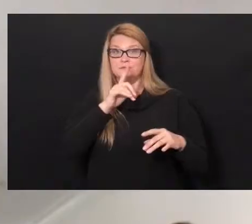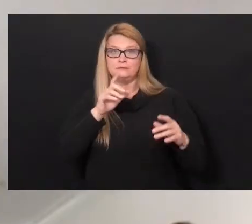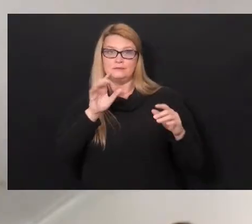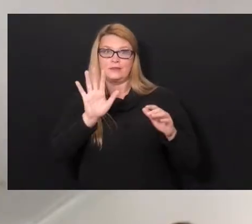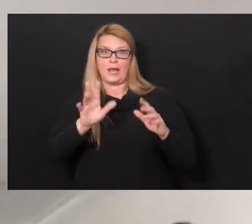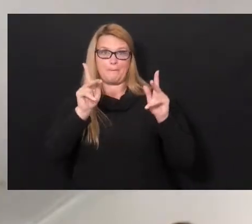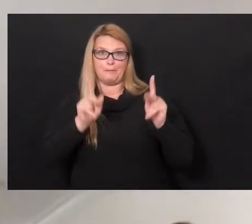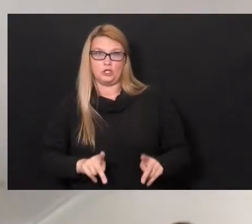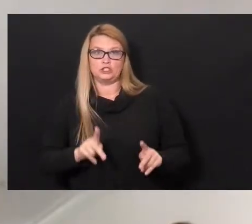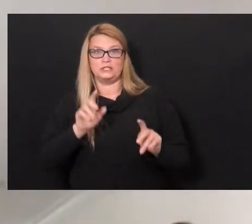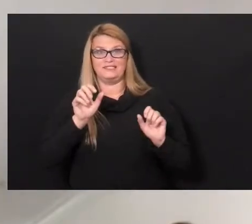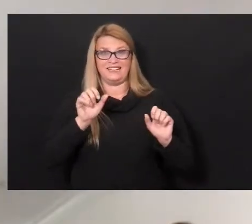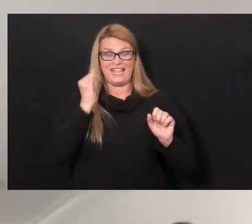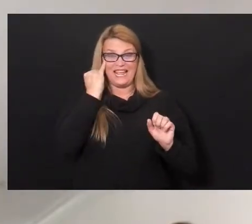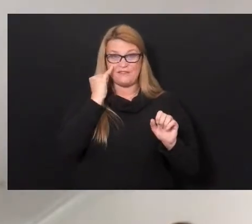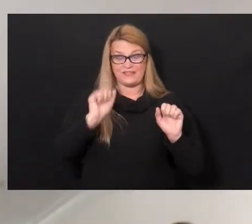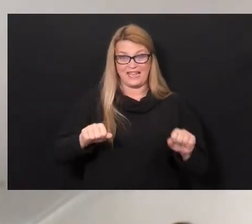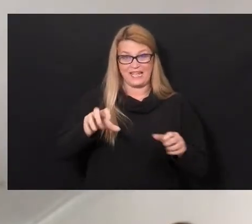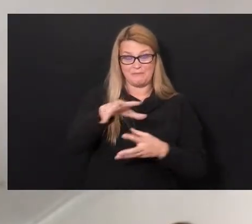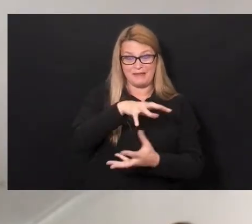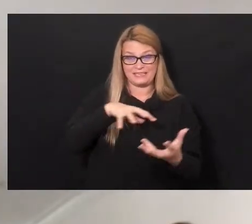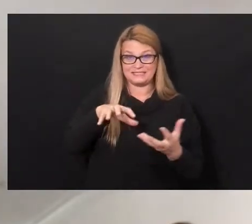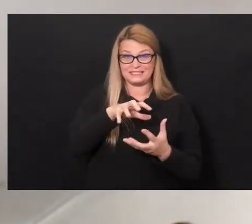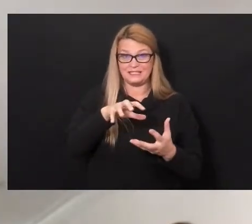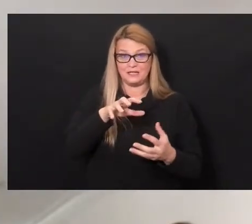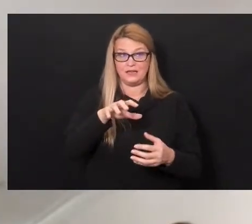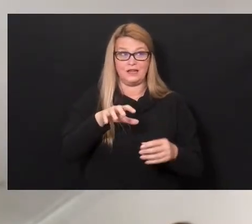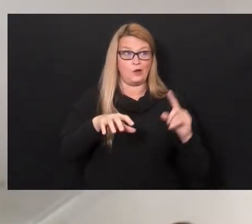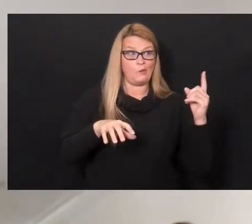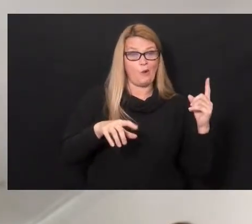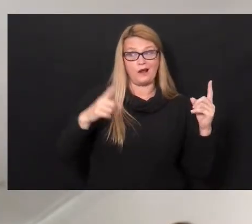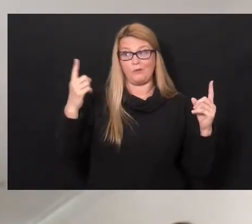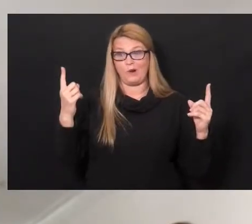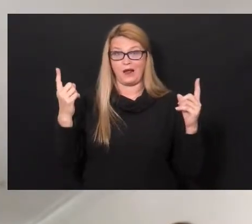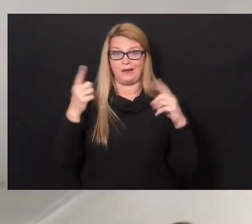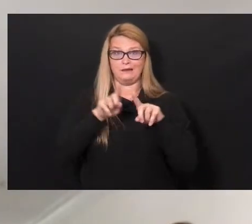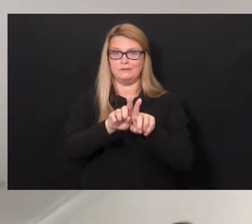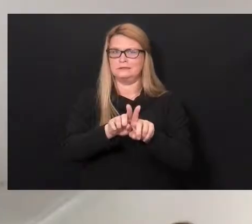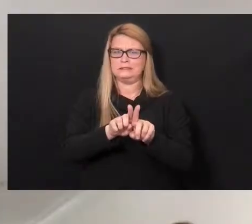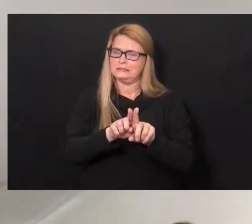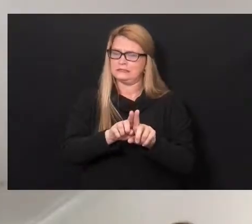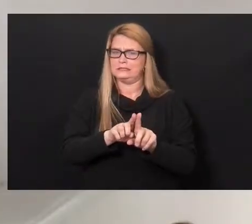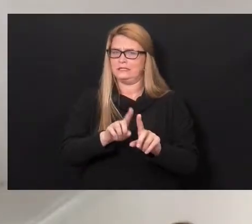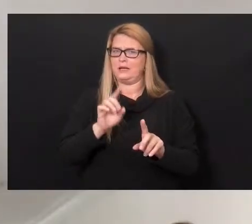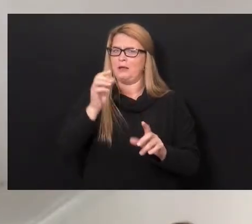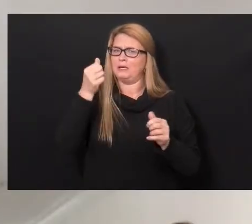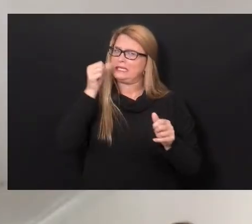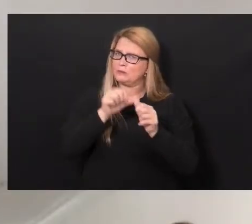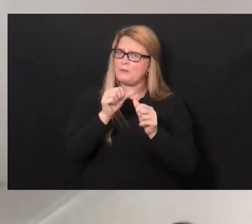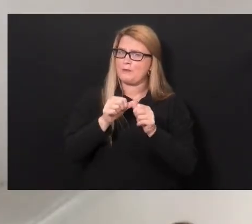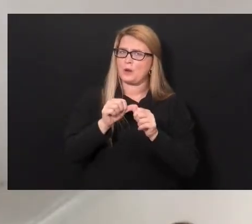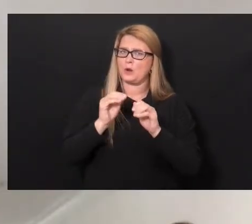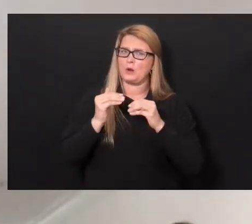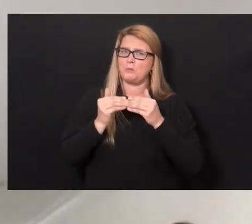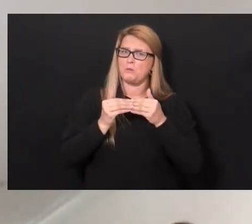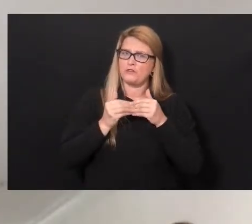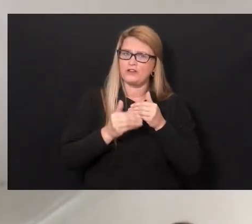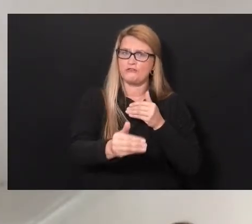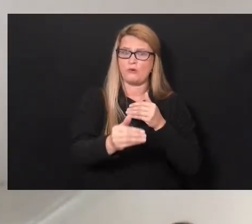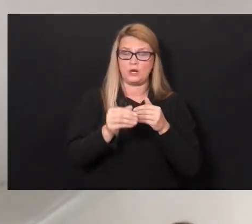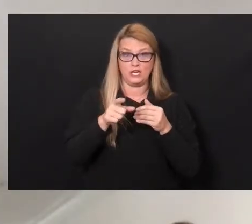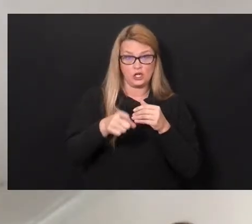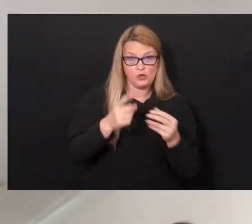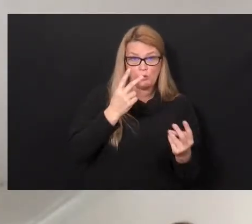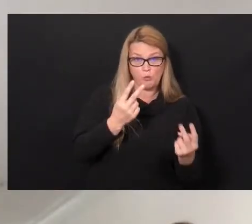to revaccinate people. But I think that it's really important as we go forward that people that are watching